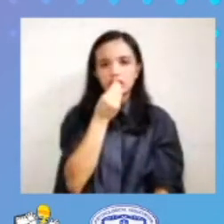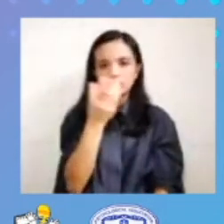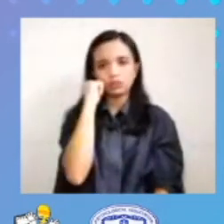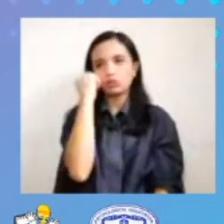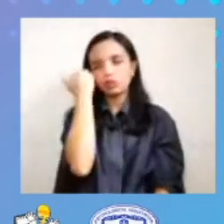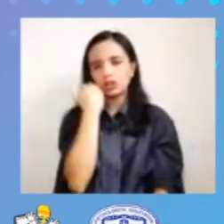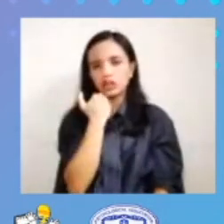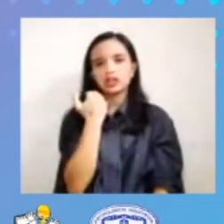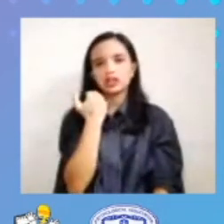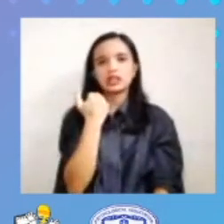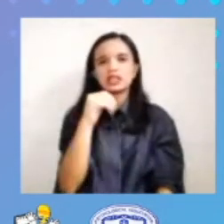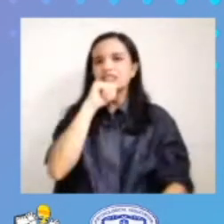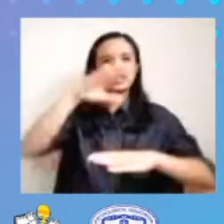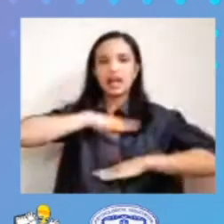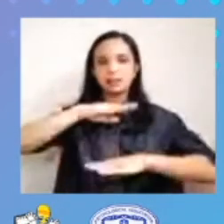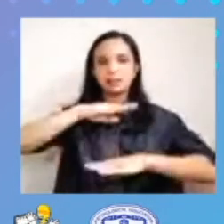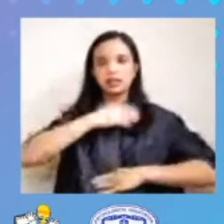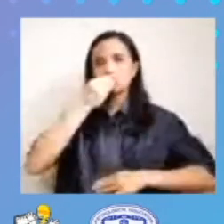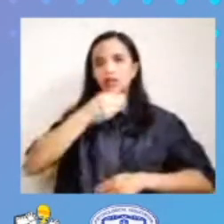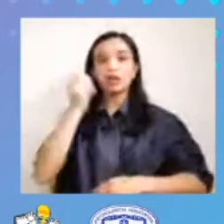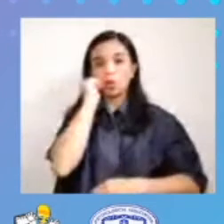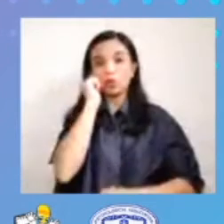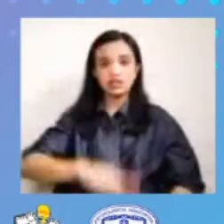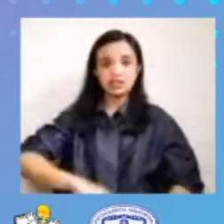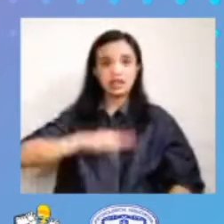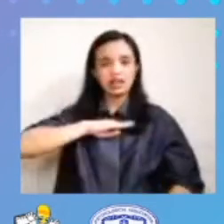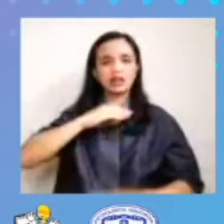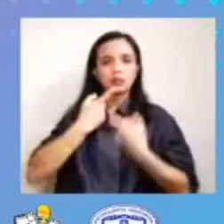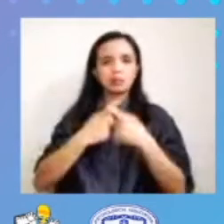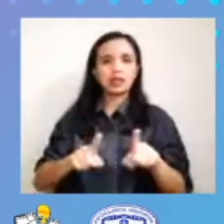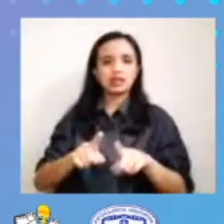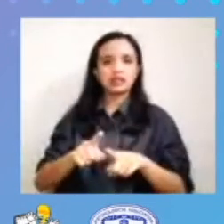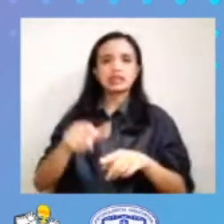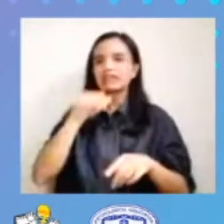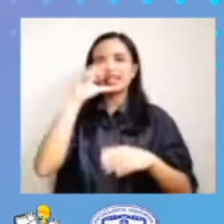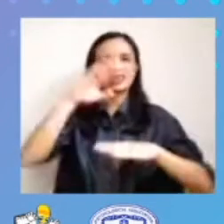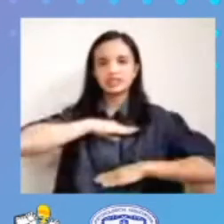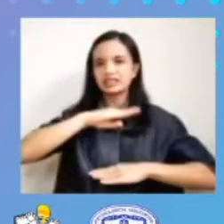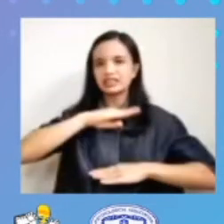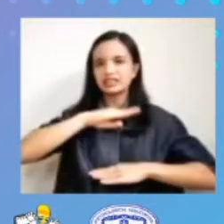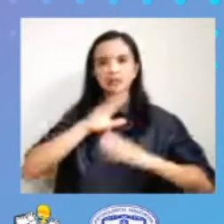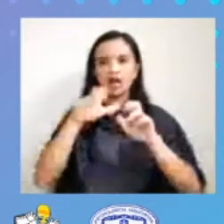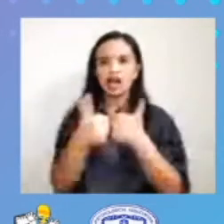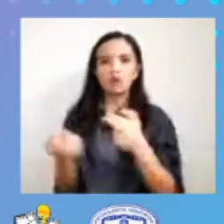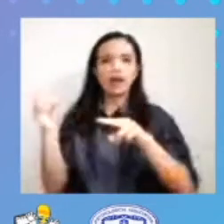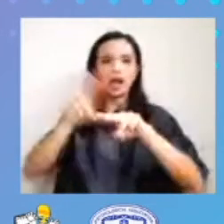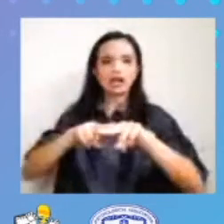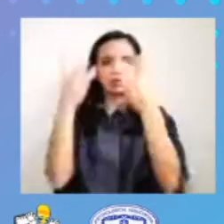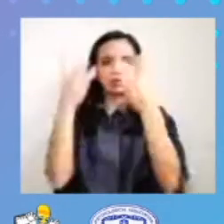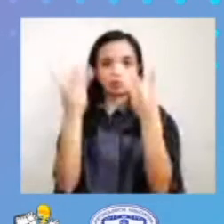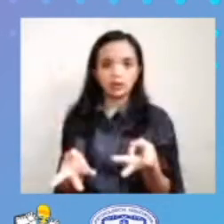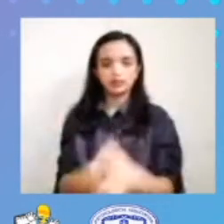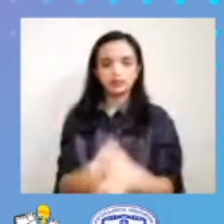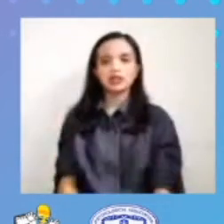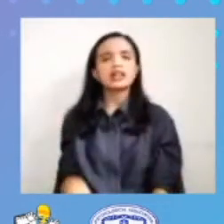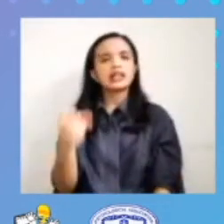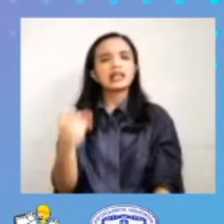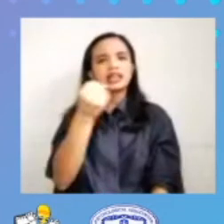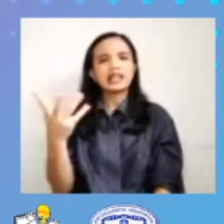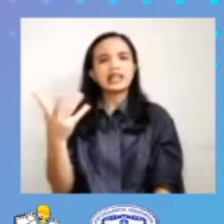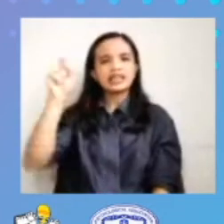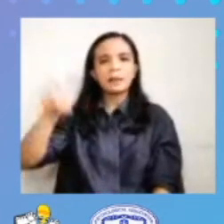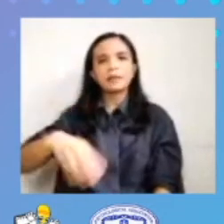mga tita ko, yung padala nilang gift lagi sa akin, mga 2 sizes bigger. So, gusto ko sana